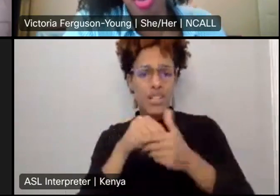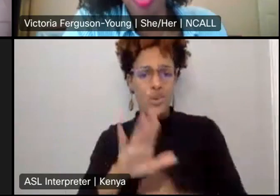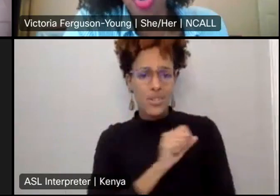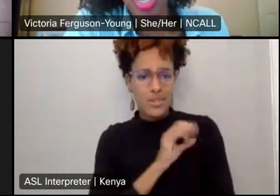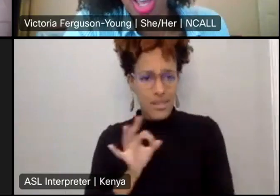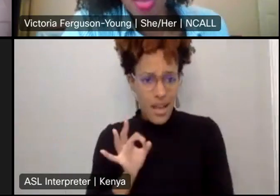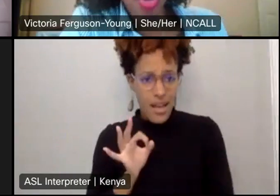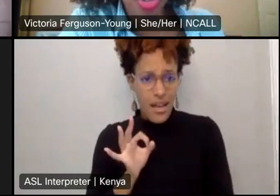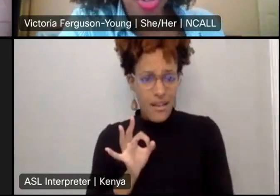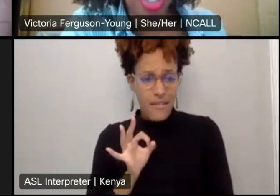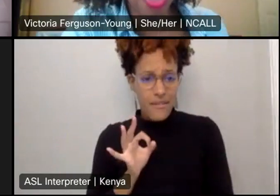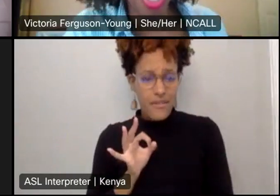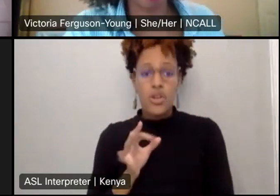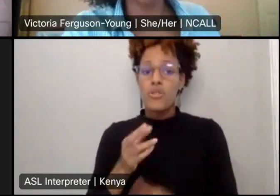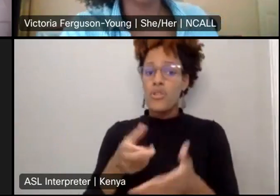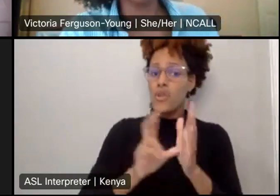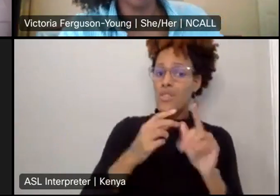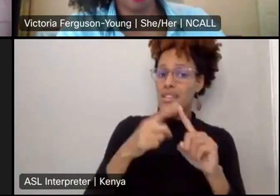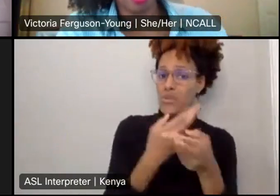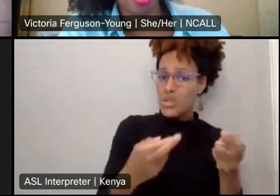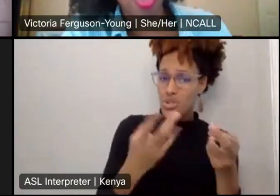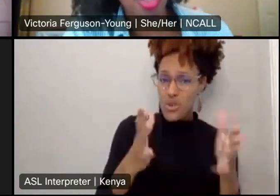about research, reviewing what resources you have.